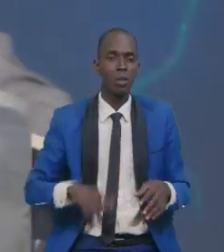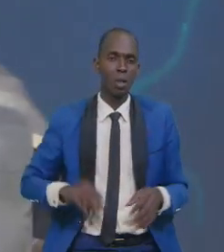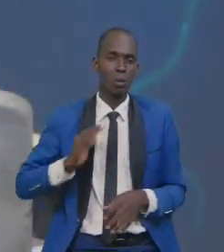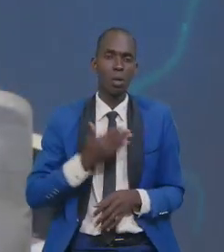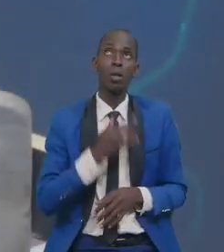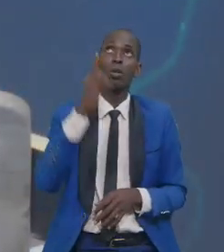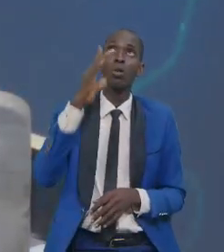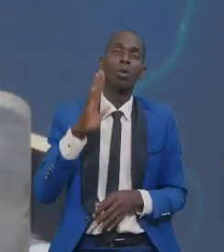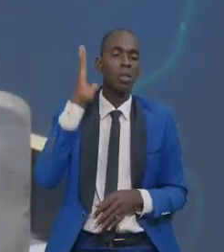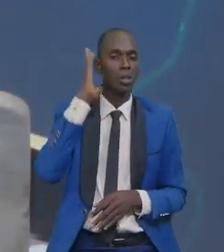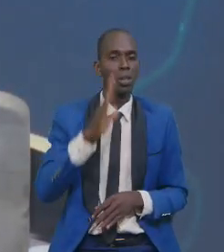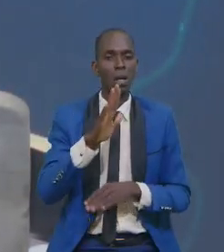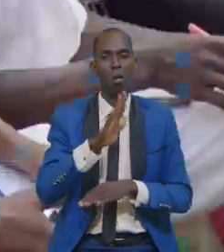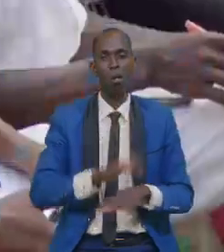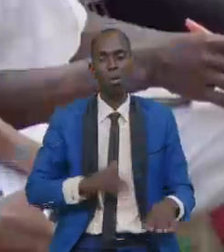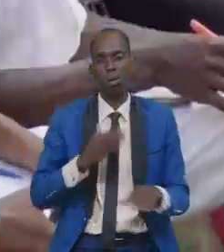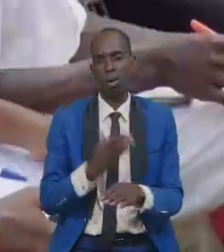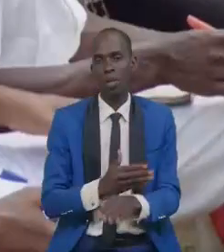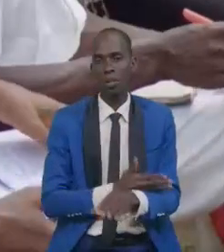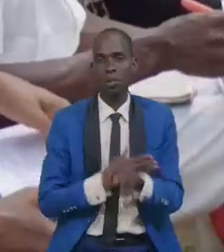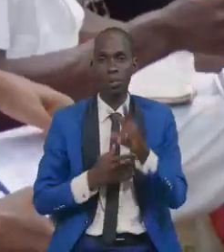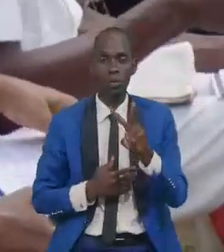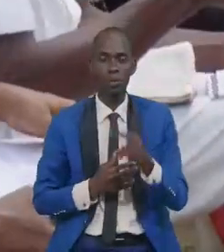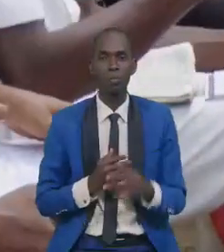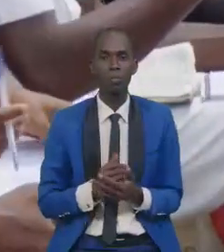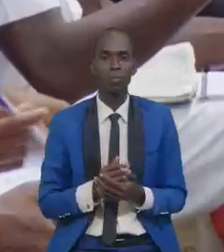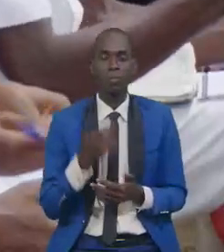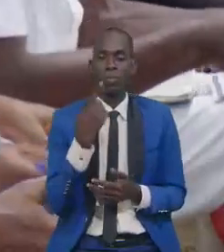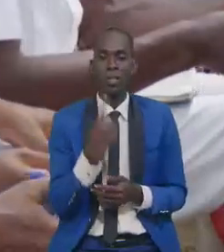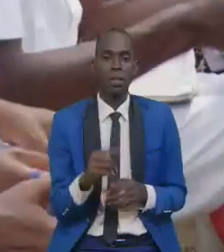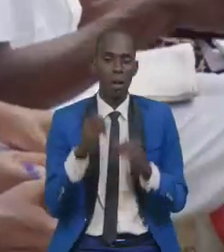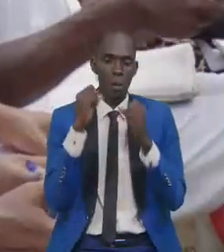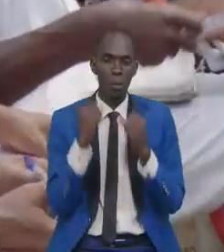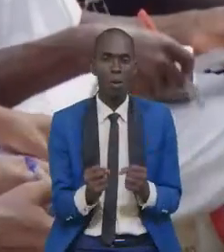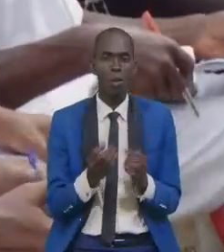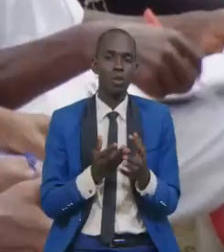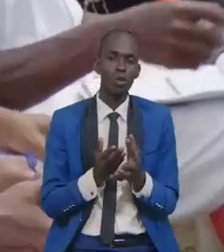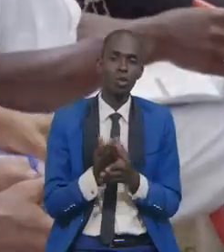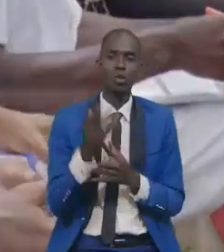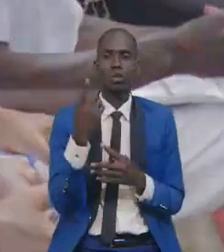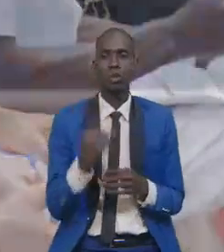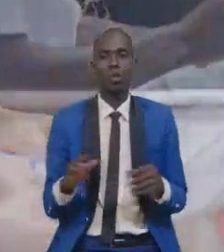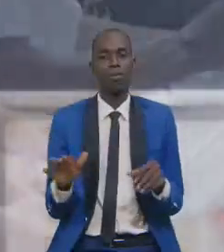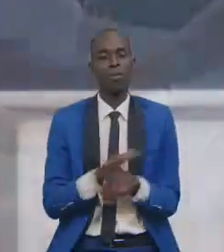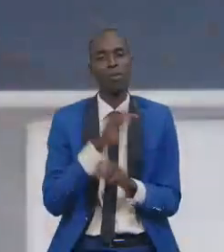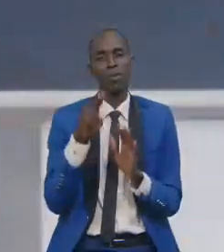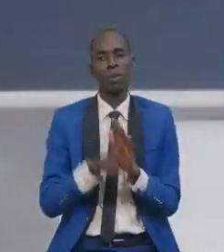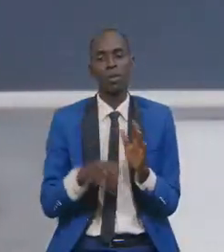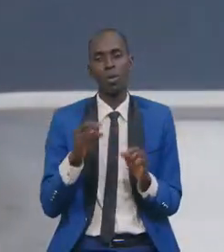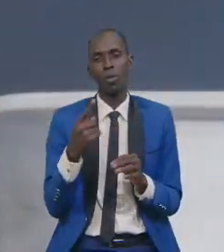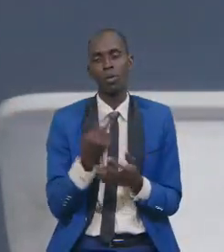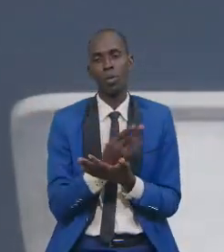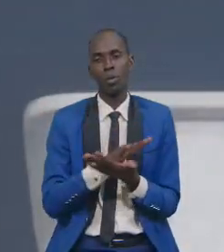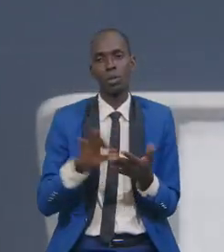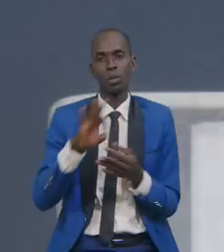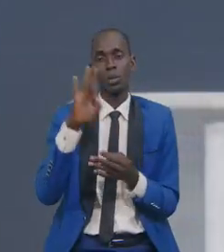number two here. Number two, we're looking at the power through the fullness of the Holy Ghost. The power,